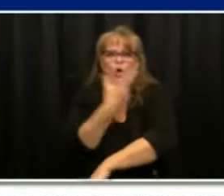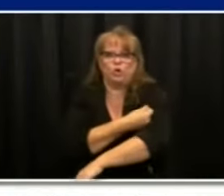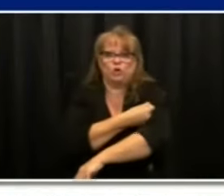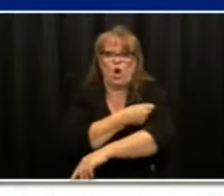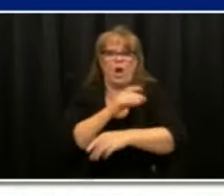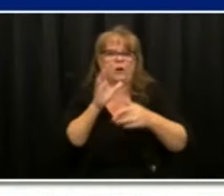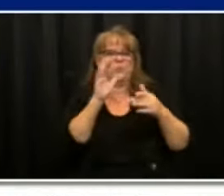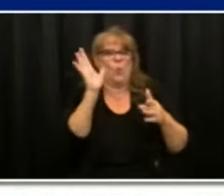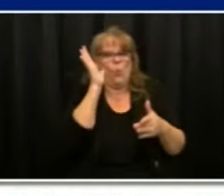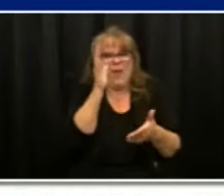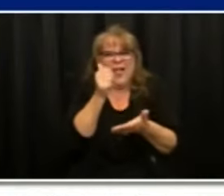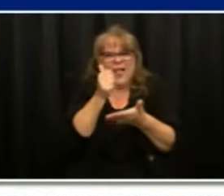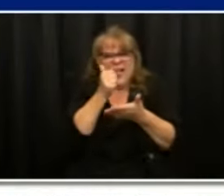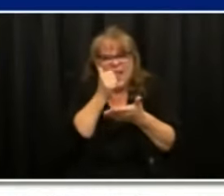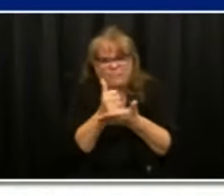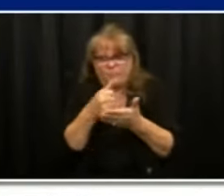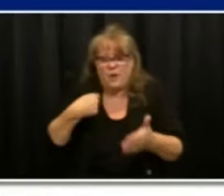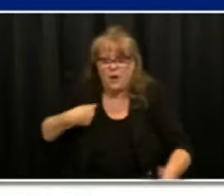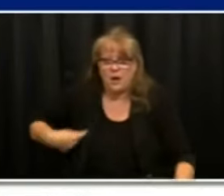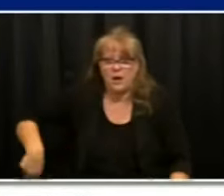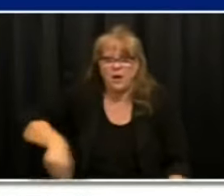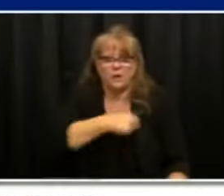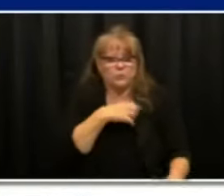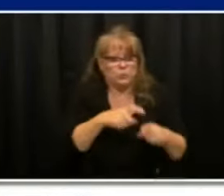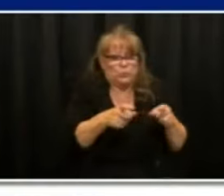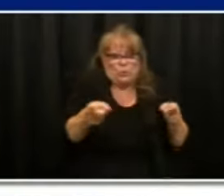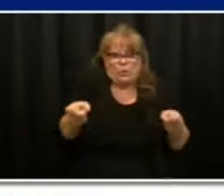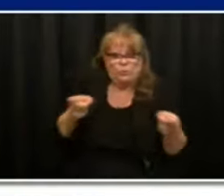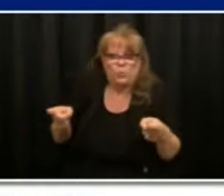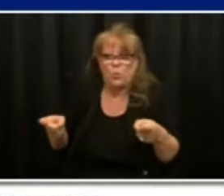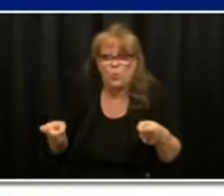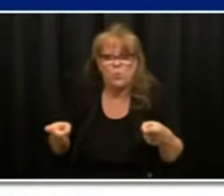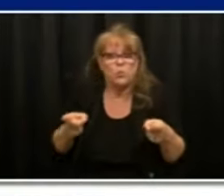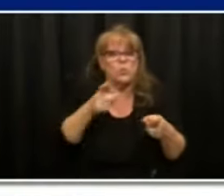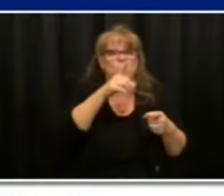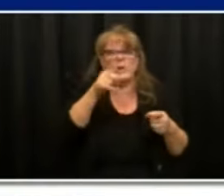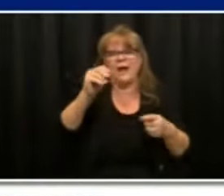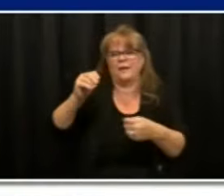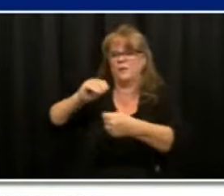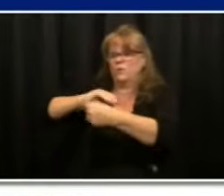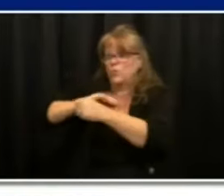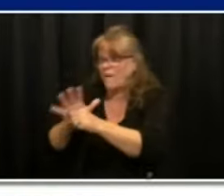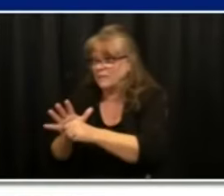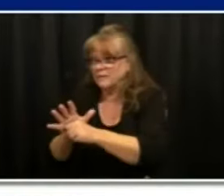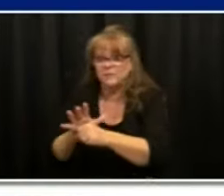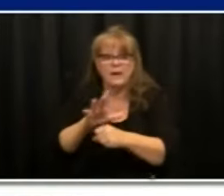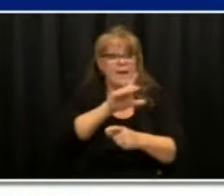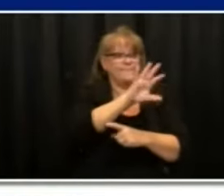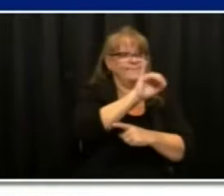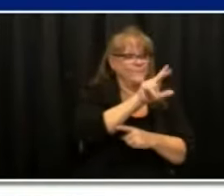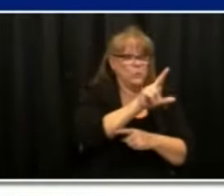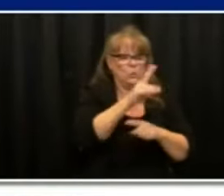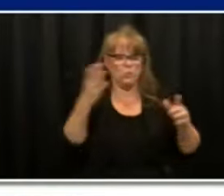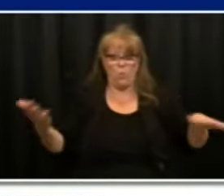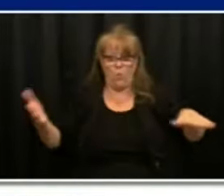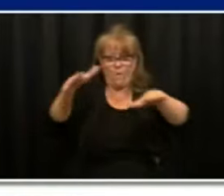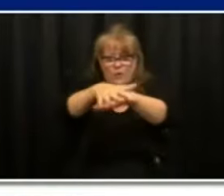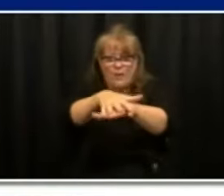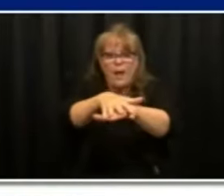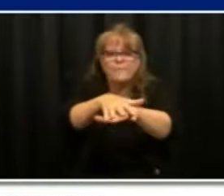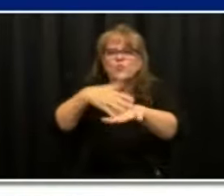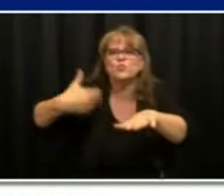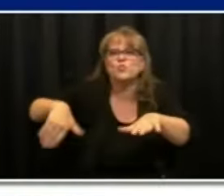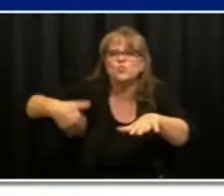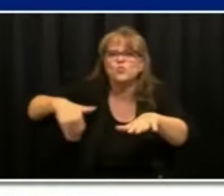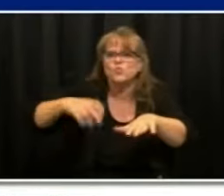get that done this month. This next figure shows you our week-over-week hospitalization trend. The weeks shown